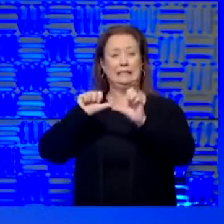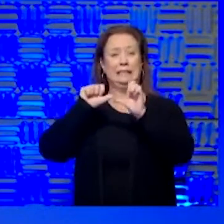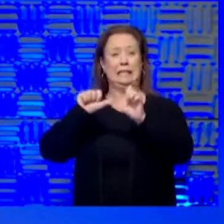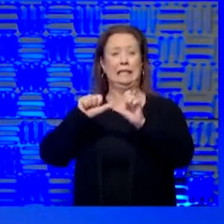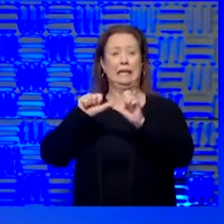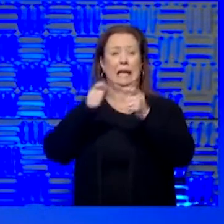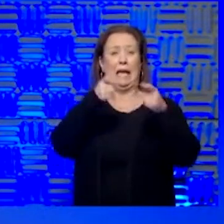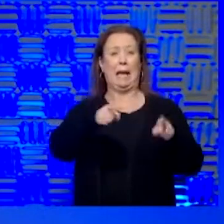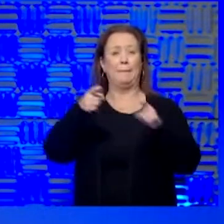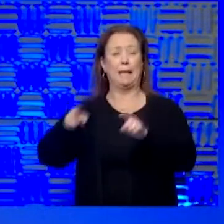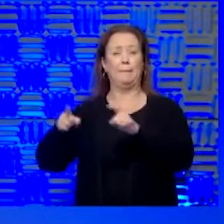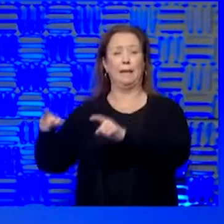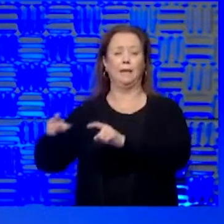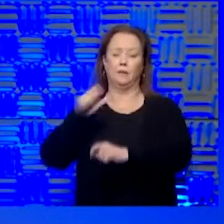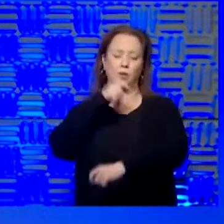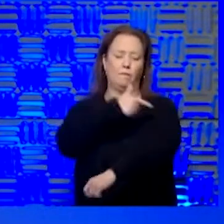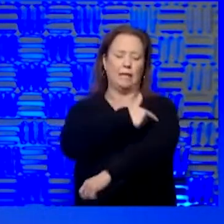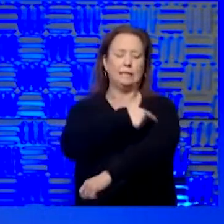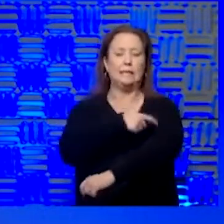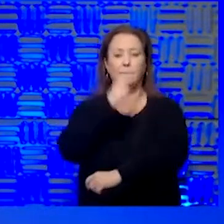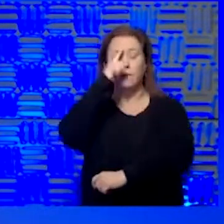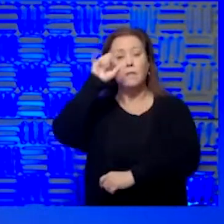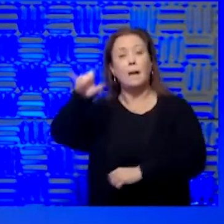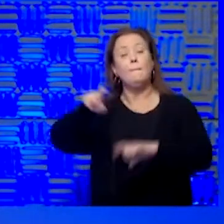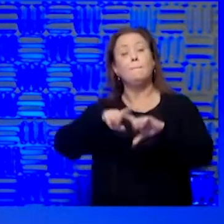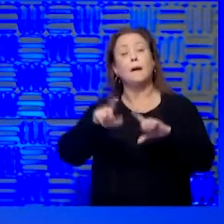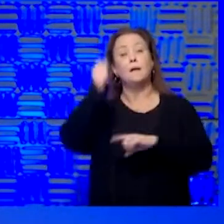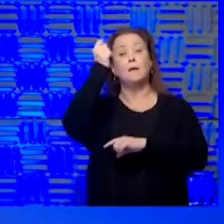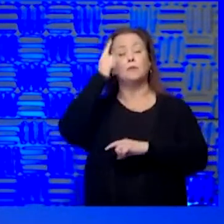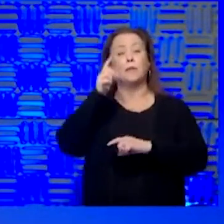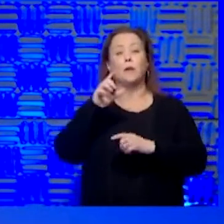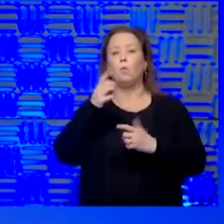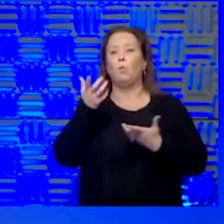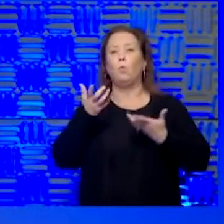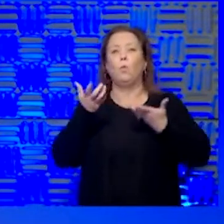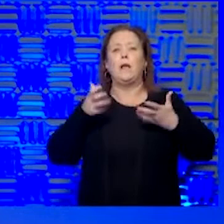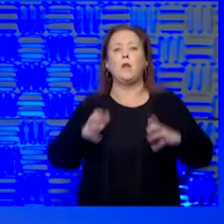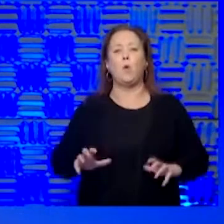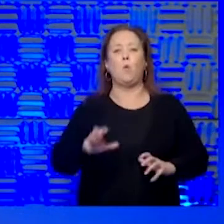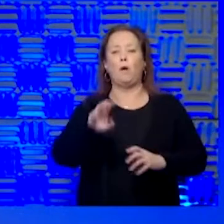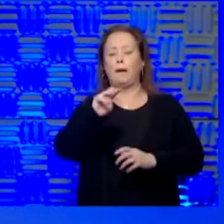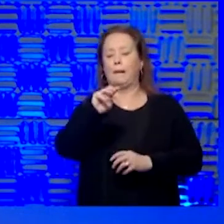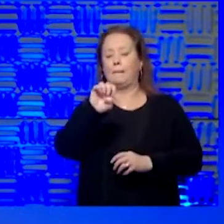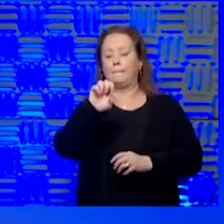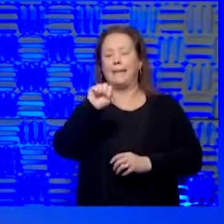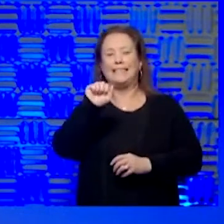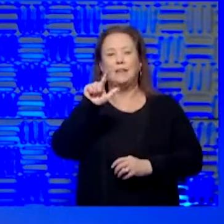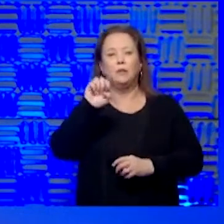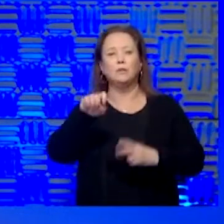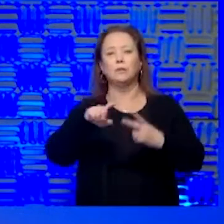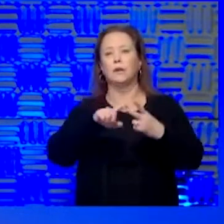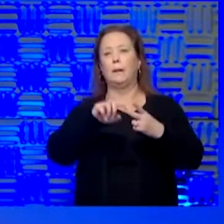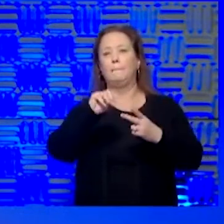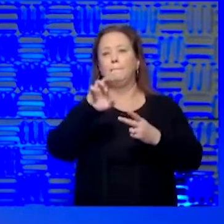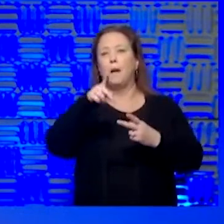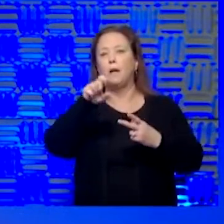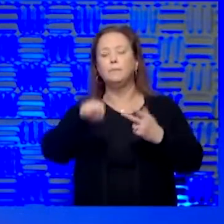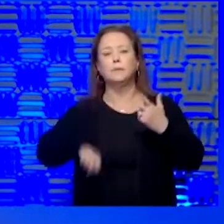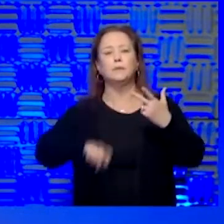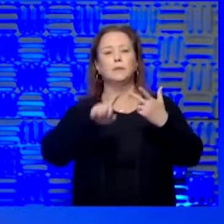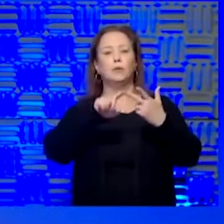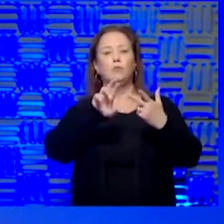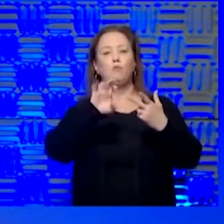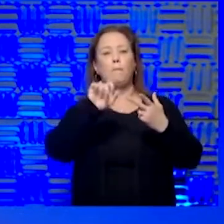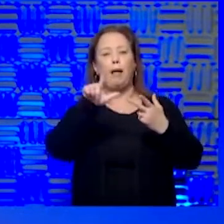on. And again, that's not a vaccine preventable, but we don't want something else like measles, mumps, rubella, chickenpox, things of that